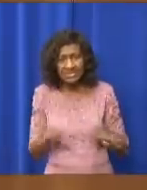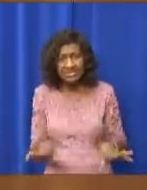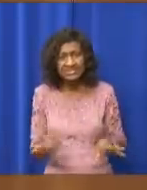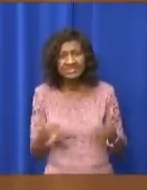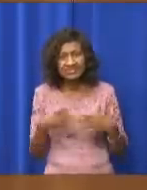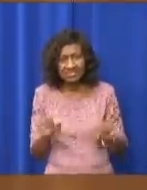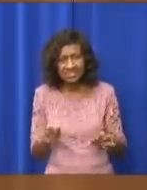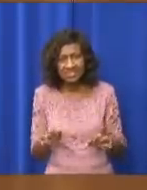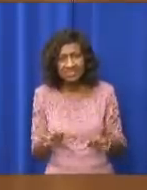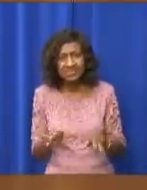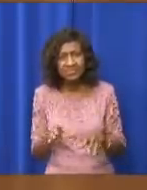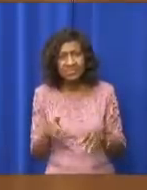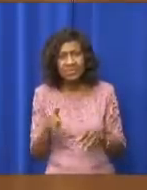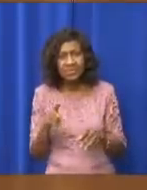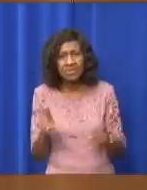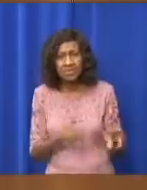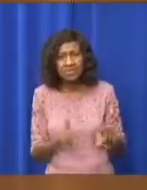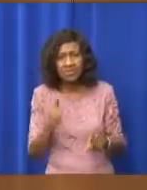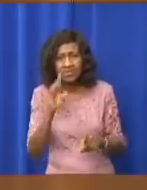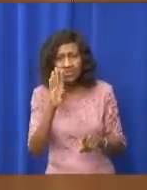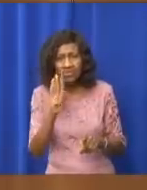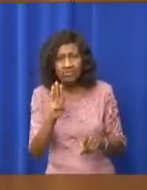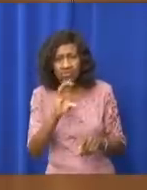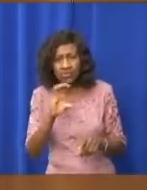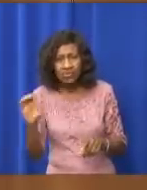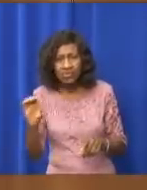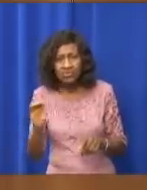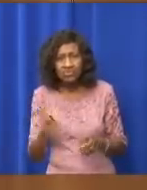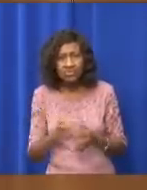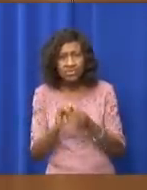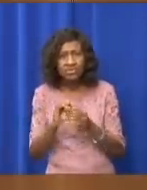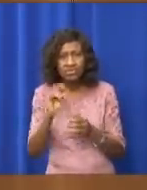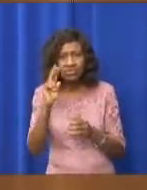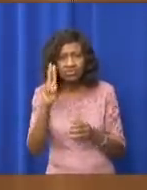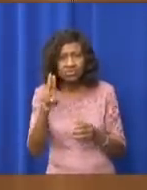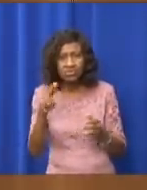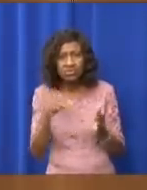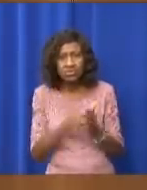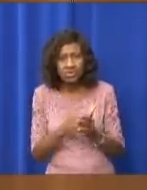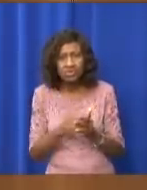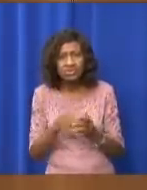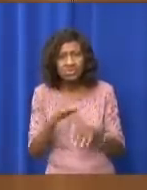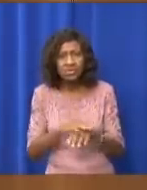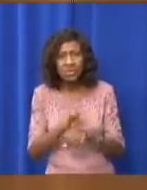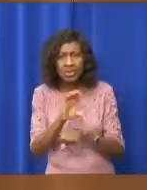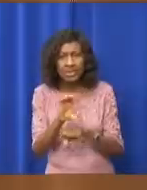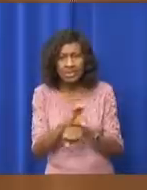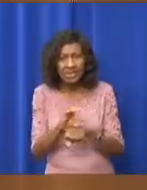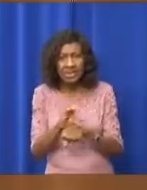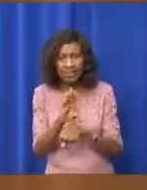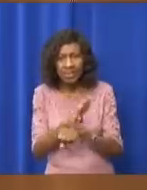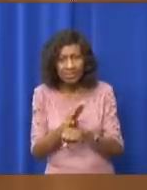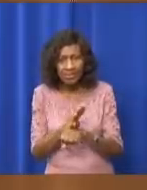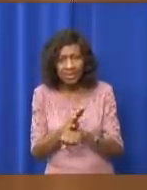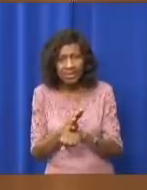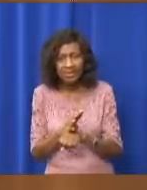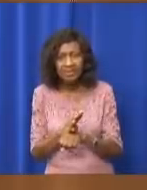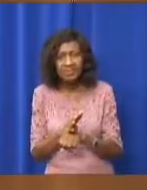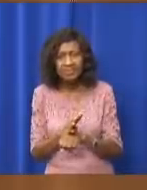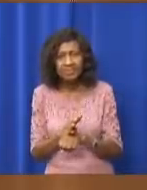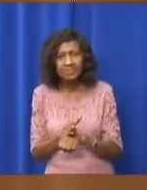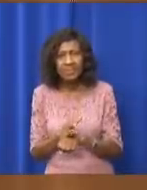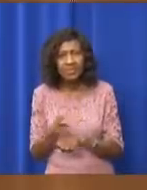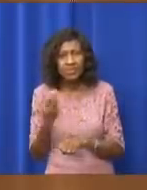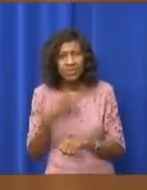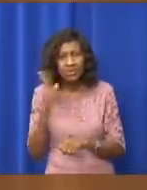And we've done 400 of the 2,000 residents on Cayman Brac. We will be proceeding to do Cayman Brac